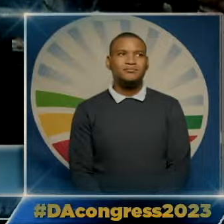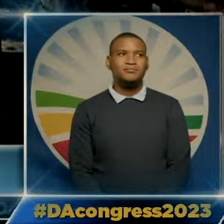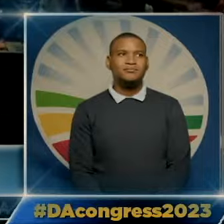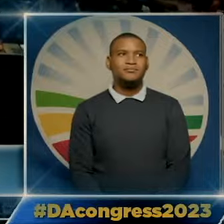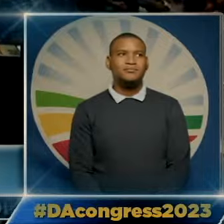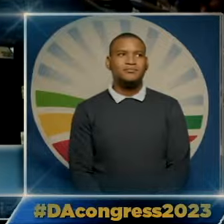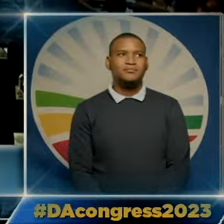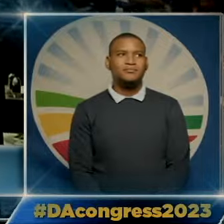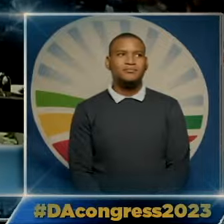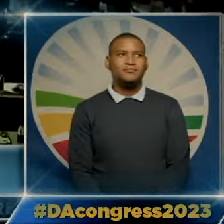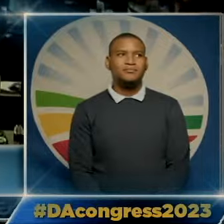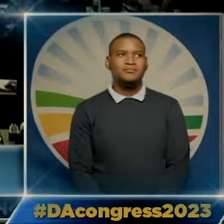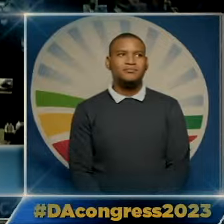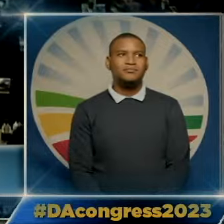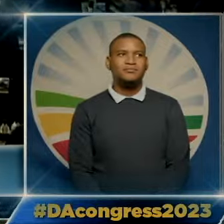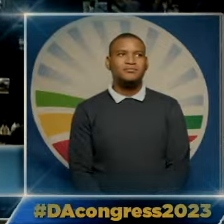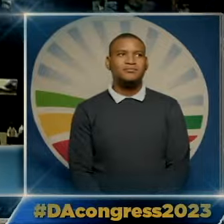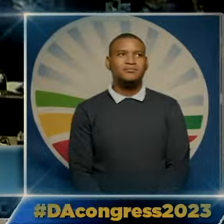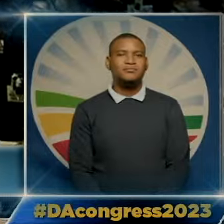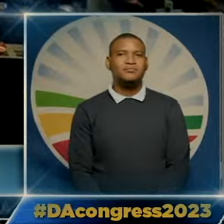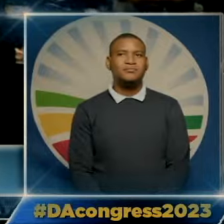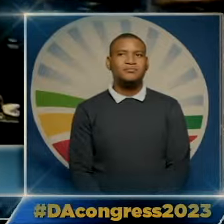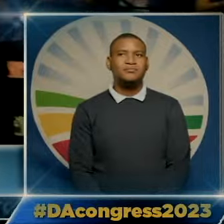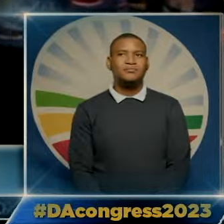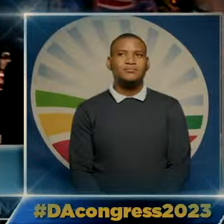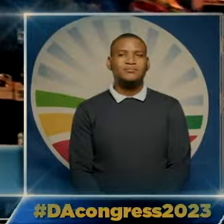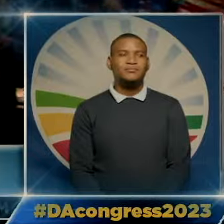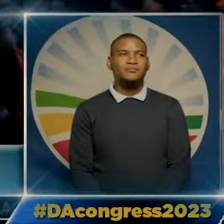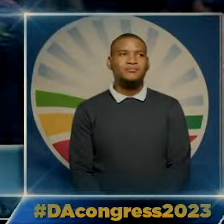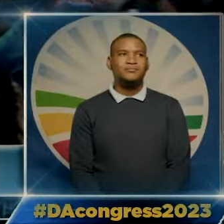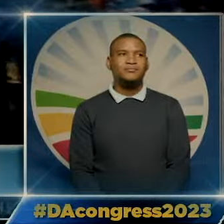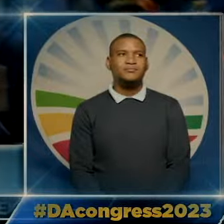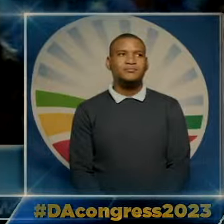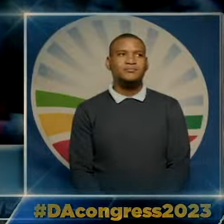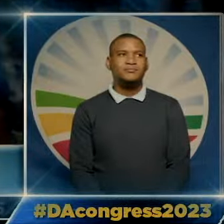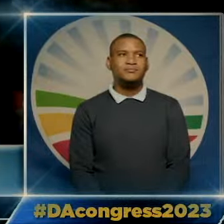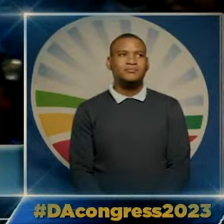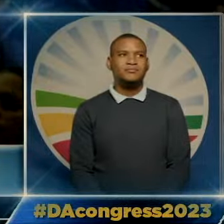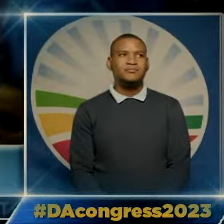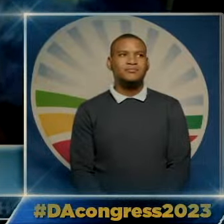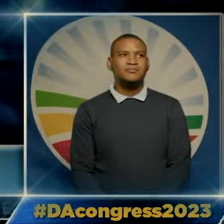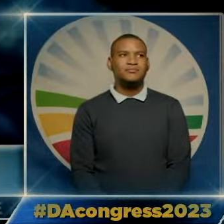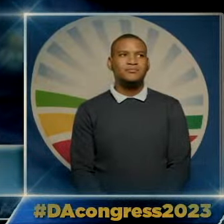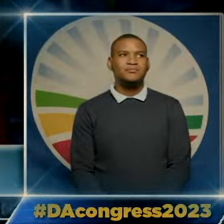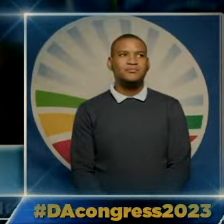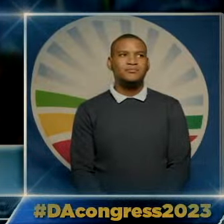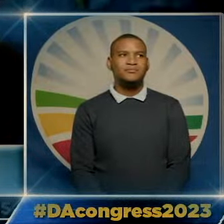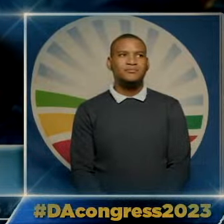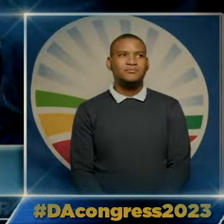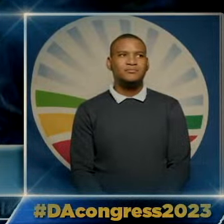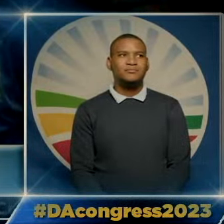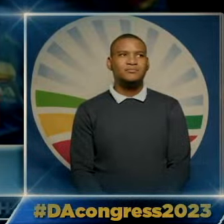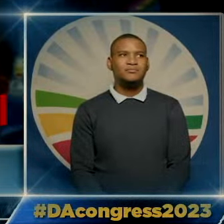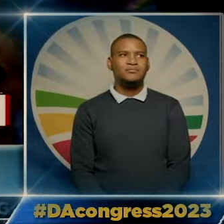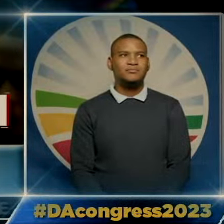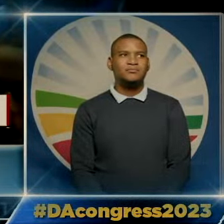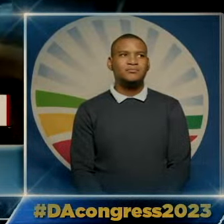the largest Congress in the DA's history. This weekend, we will be